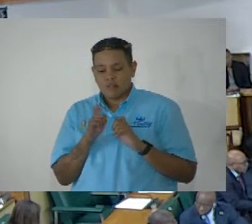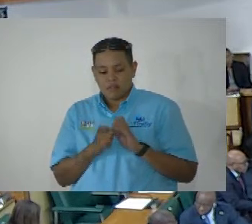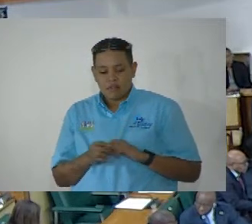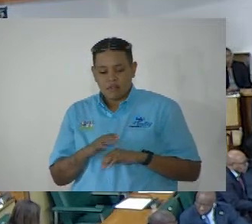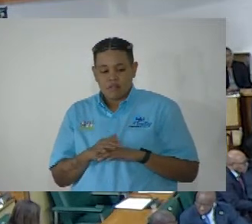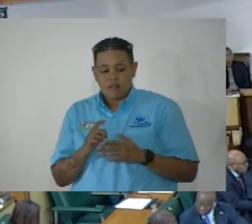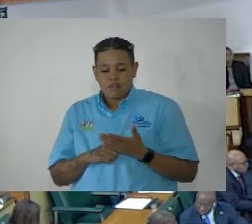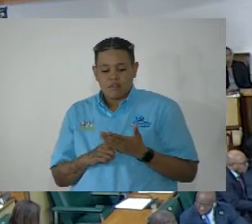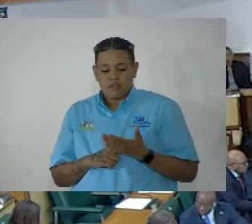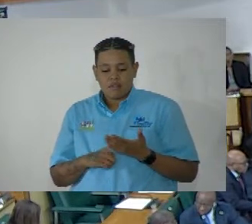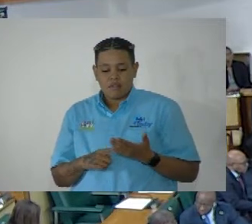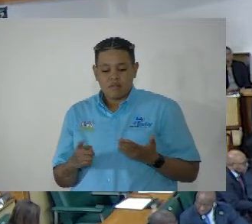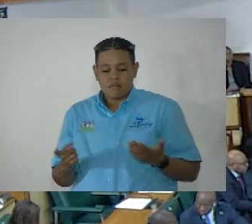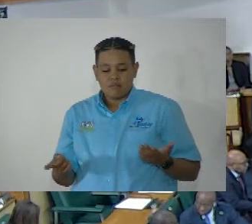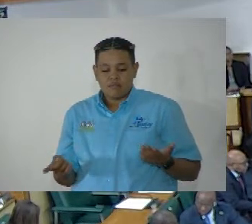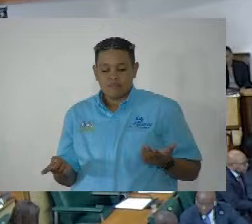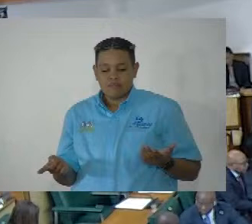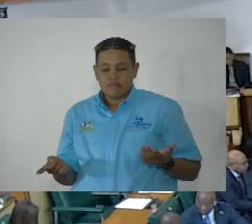debate?